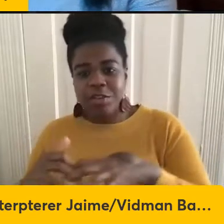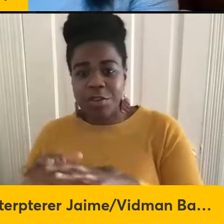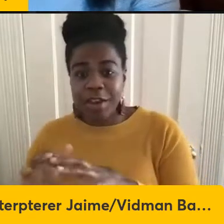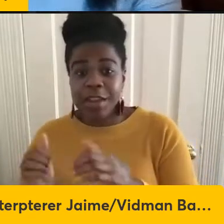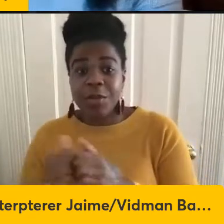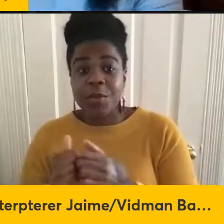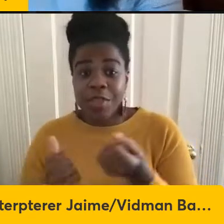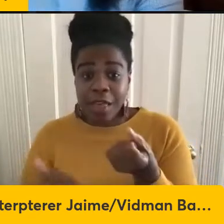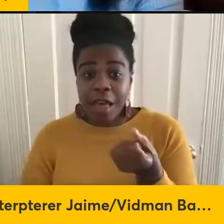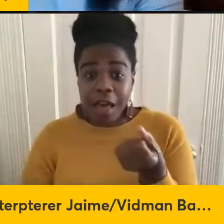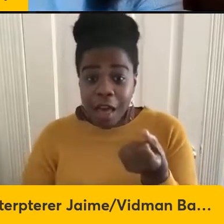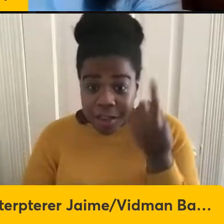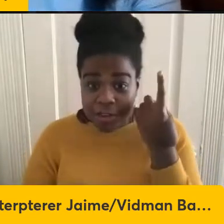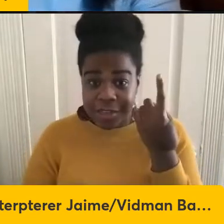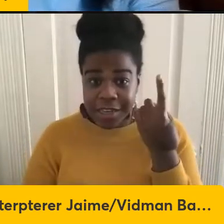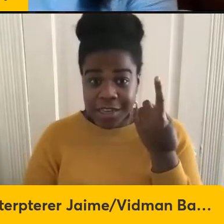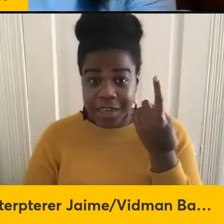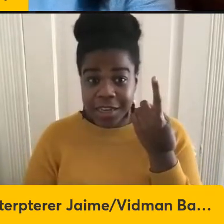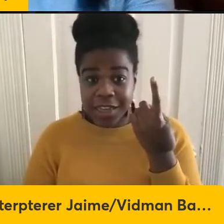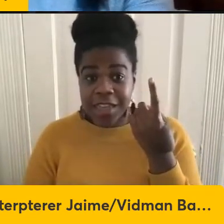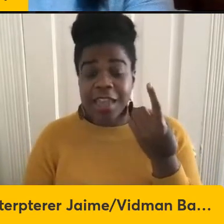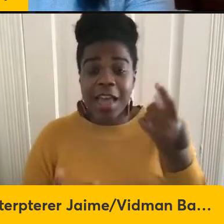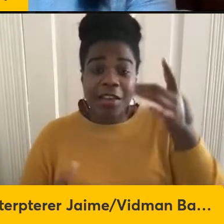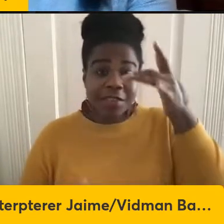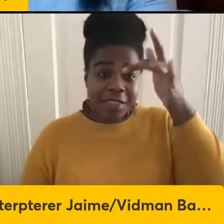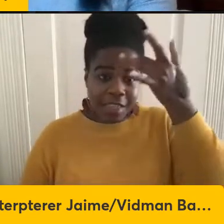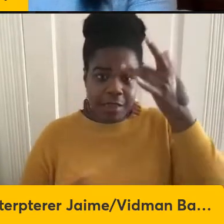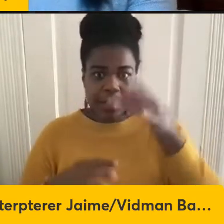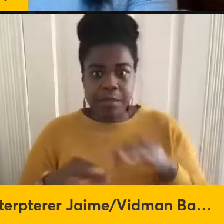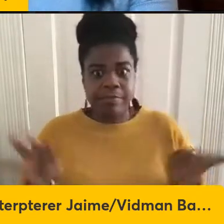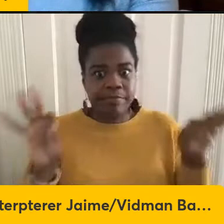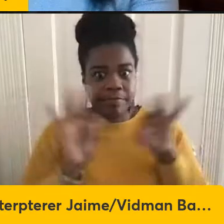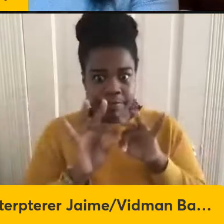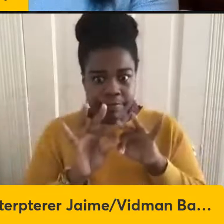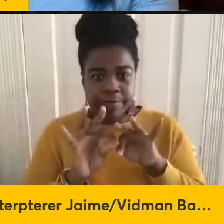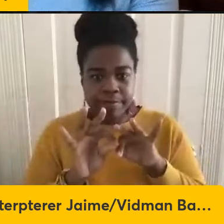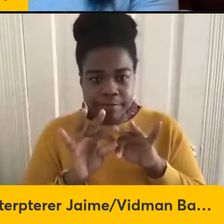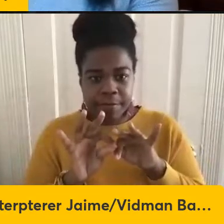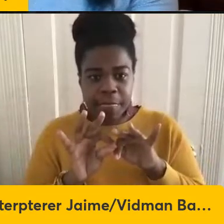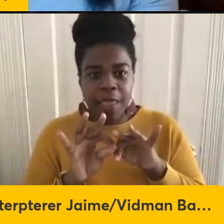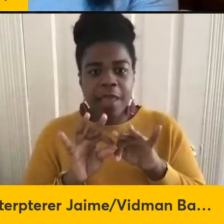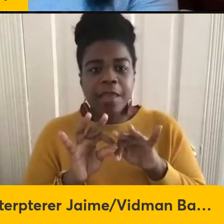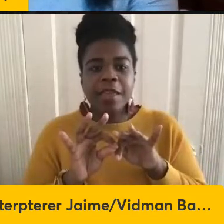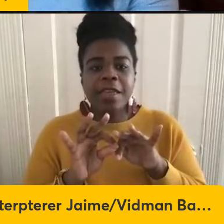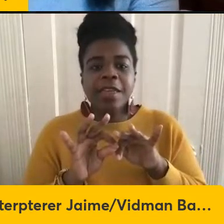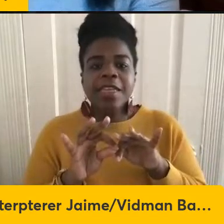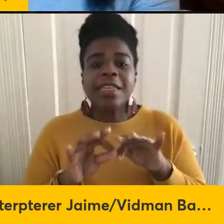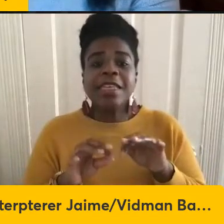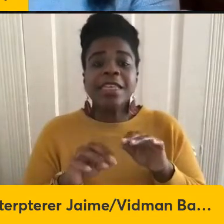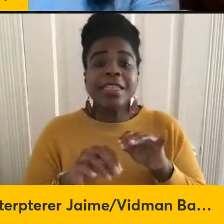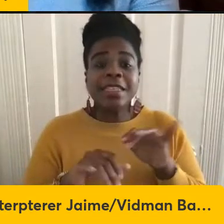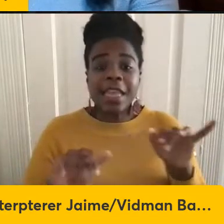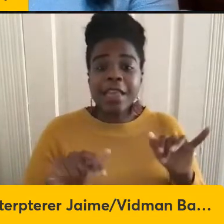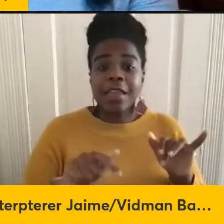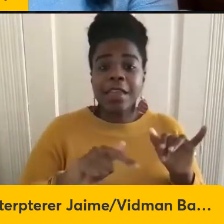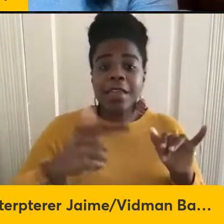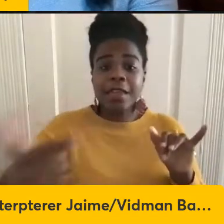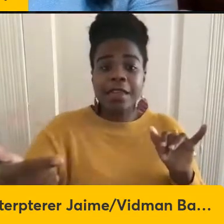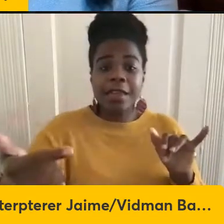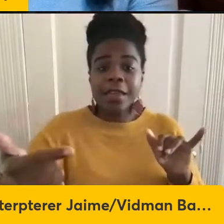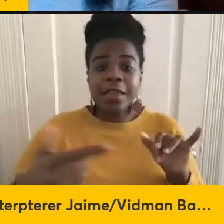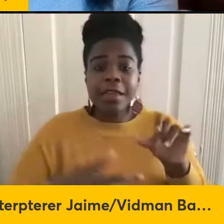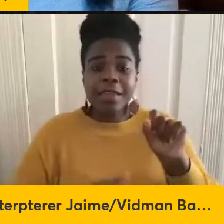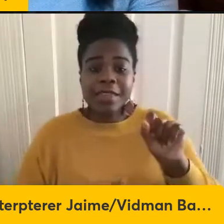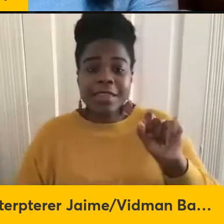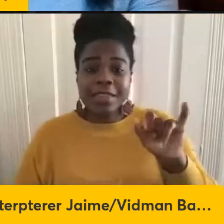understanding of a disease is critically important. I'm going to bounce the same question over to Syreeta because I saw